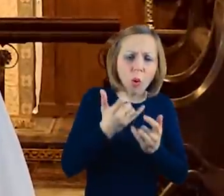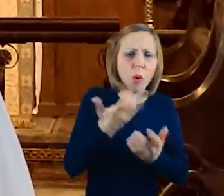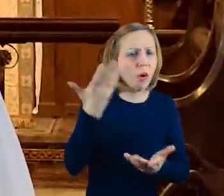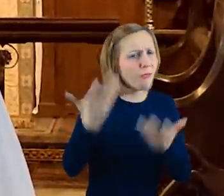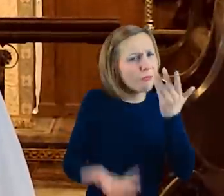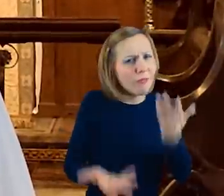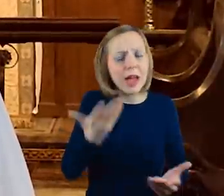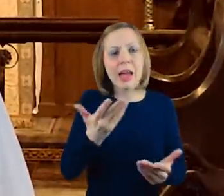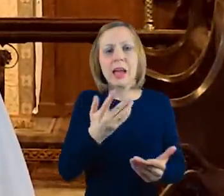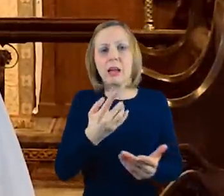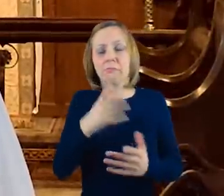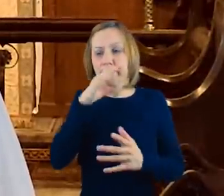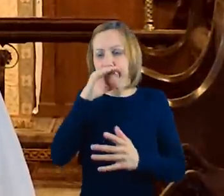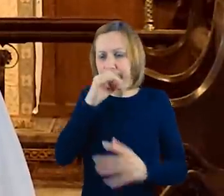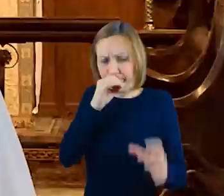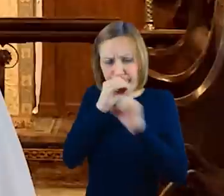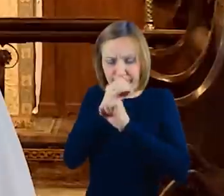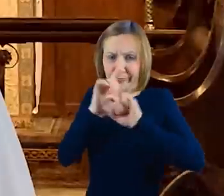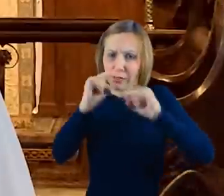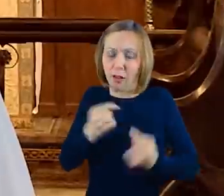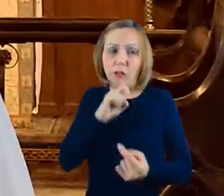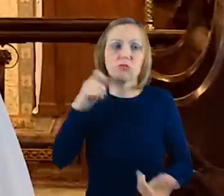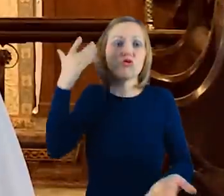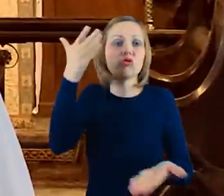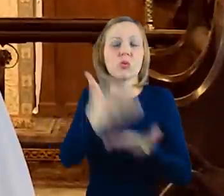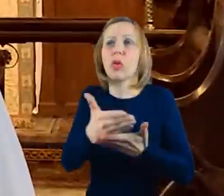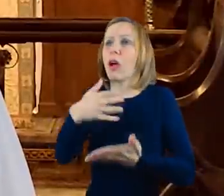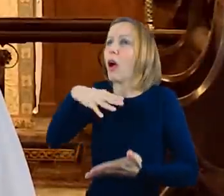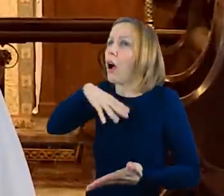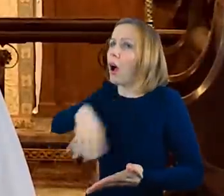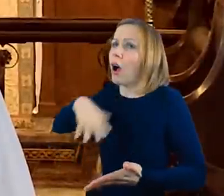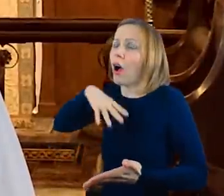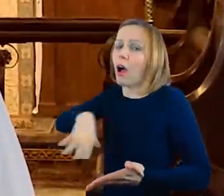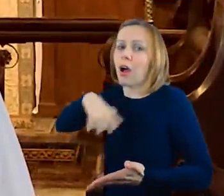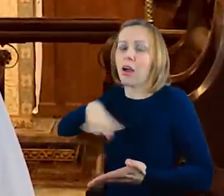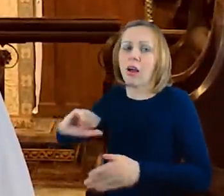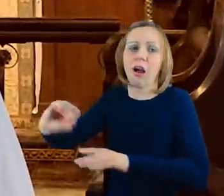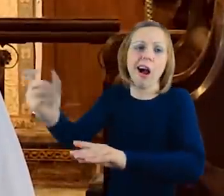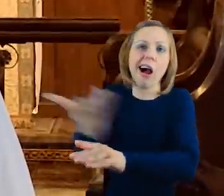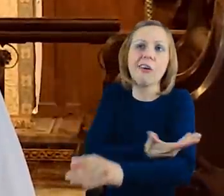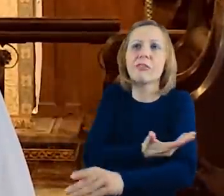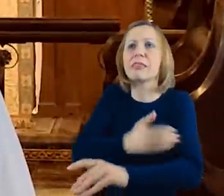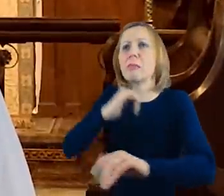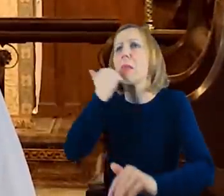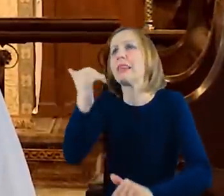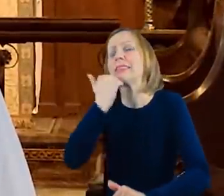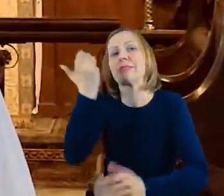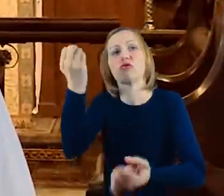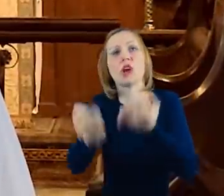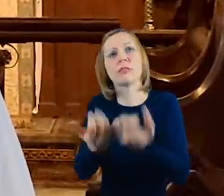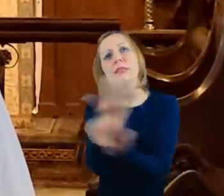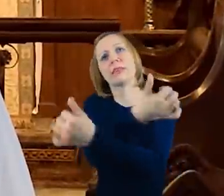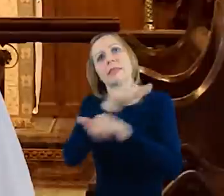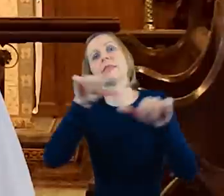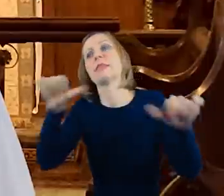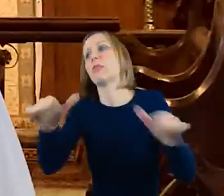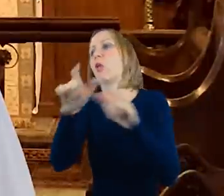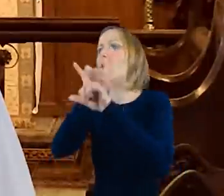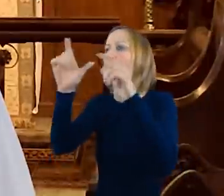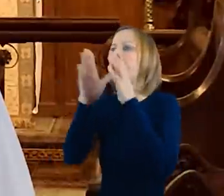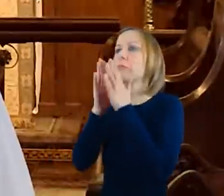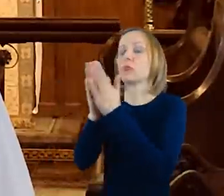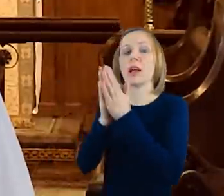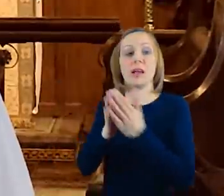truth, and long for a harvest of justice, Lord, we pray. May those who sow